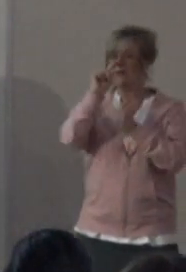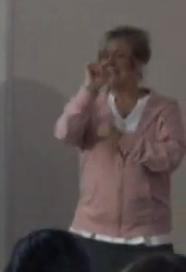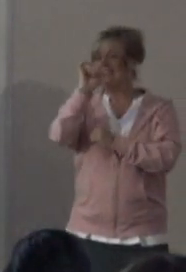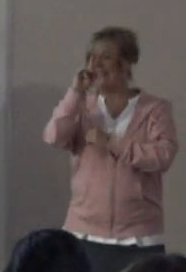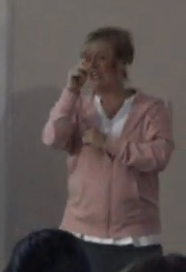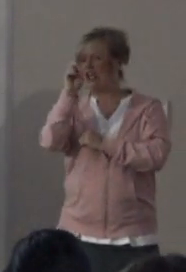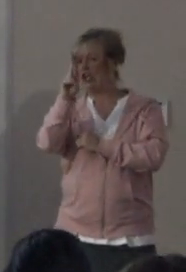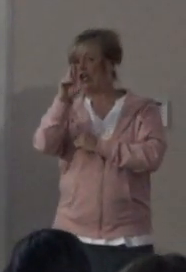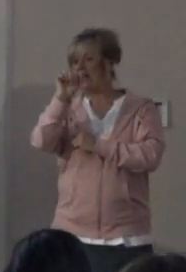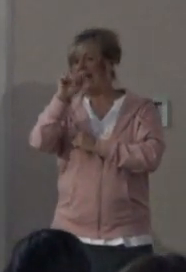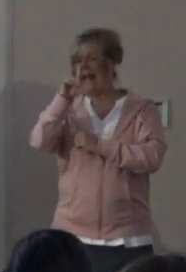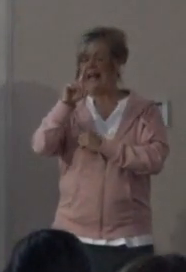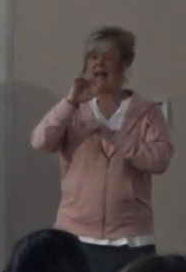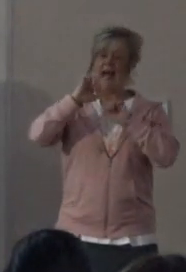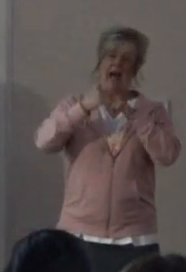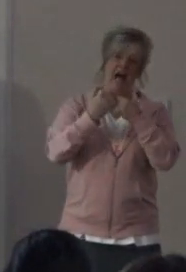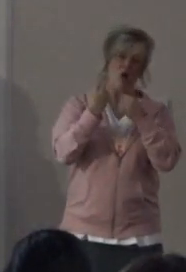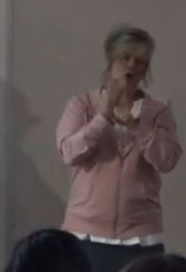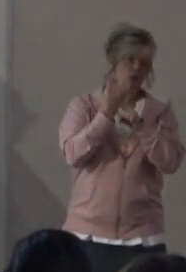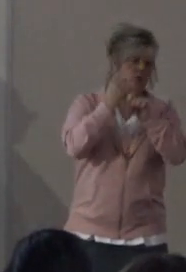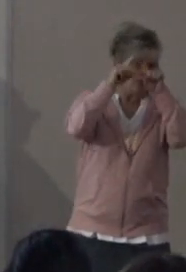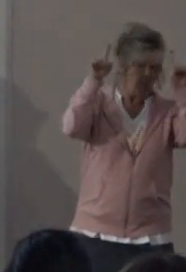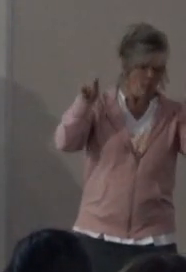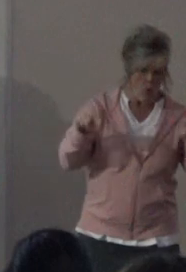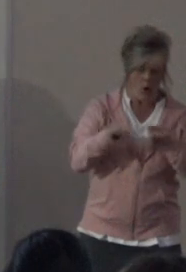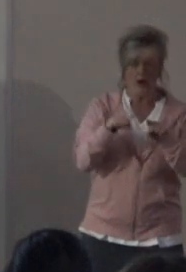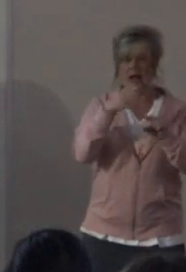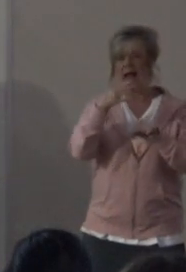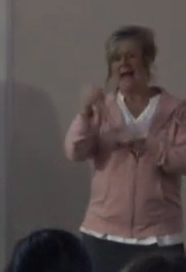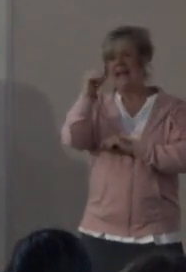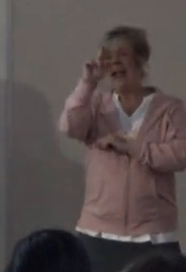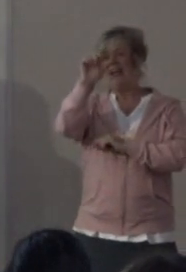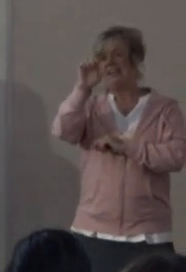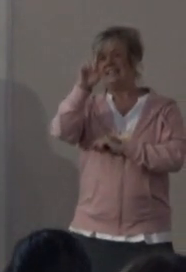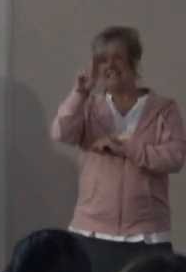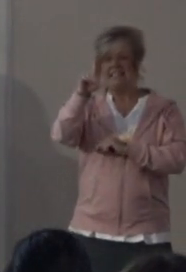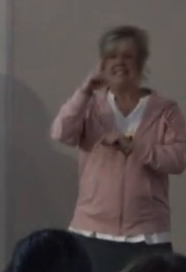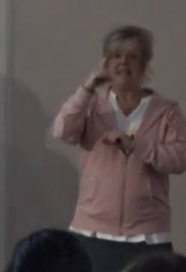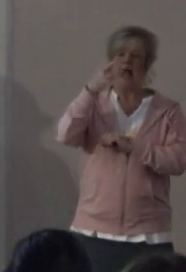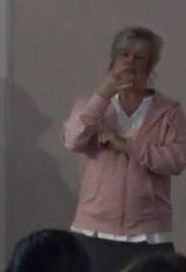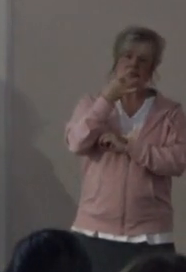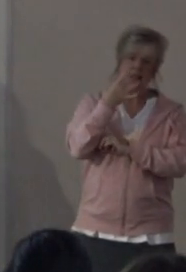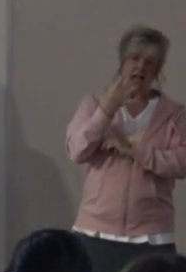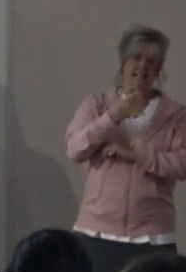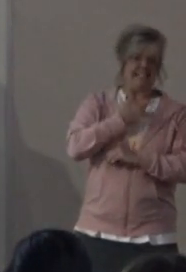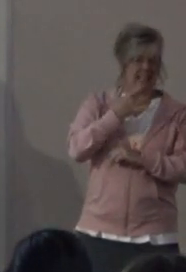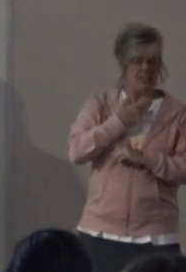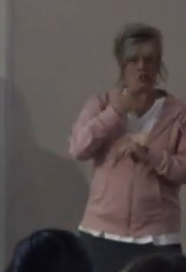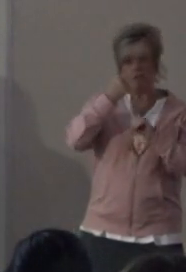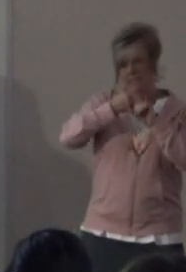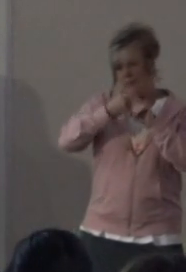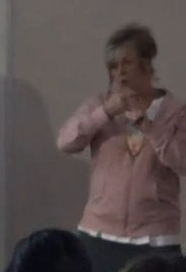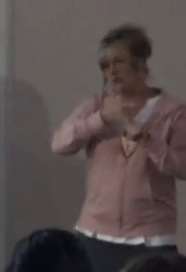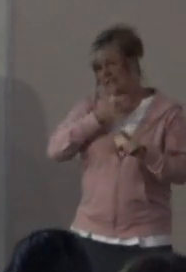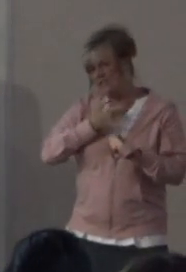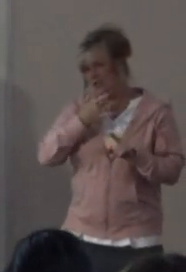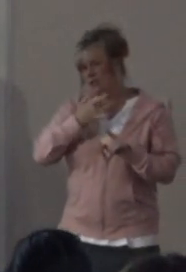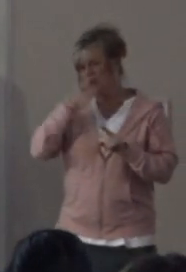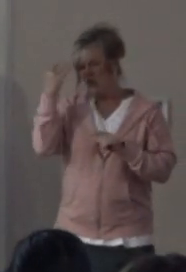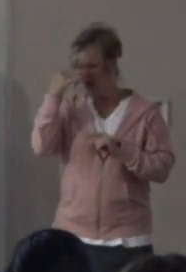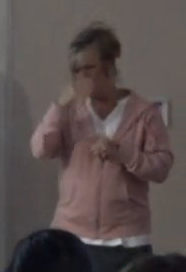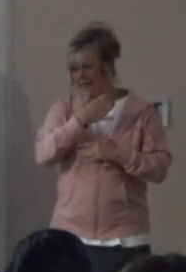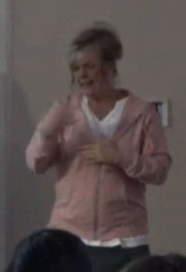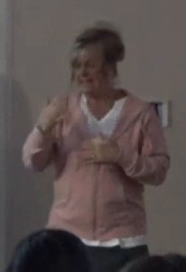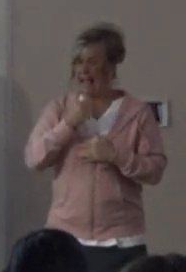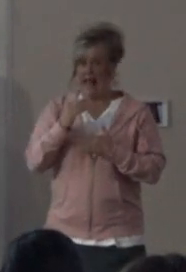on like how to use a breadboard, how to use LEDs, like light sensors, temperature sensors, all of these crazy things. And the nice